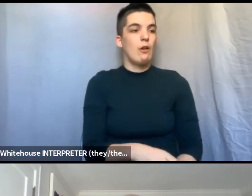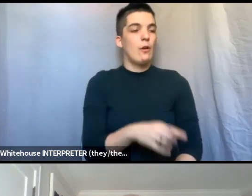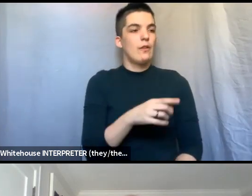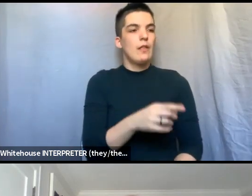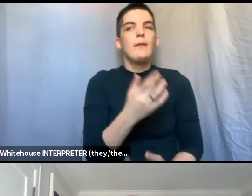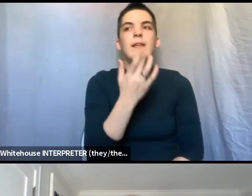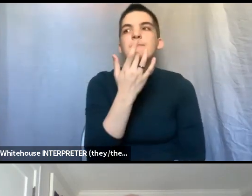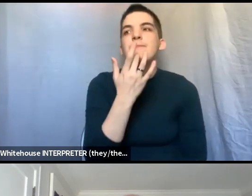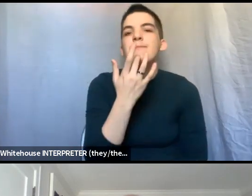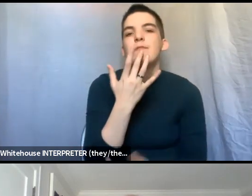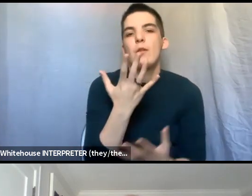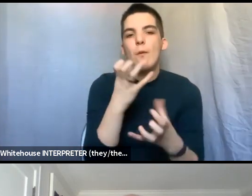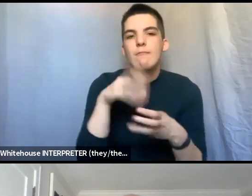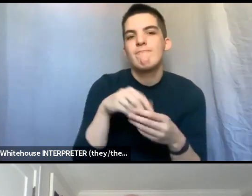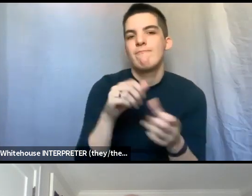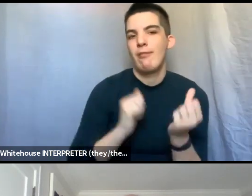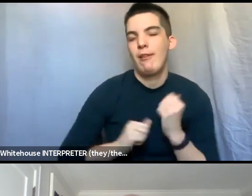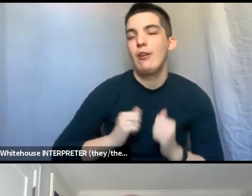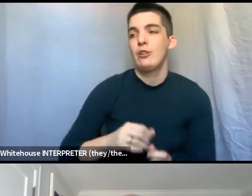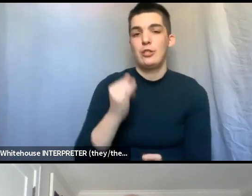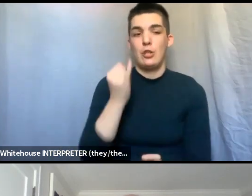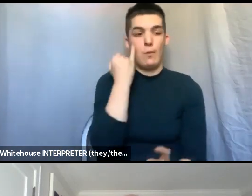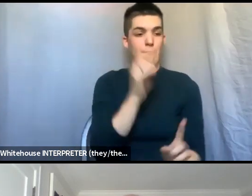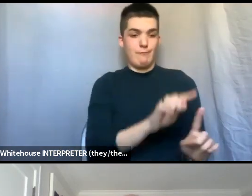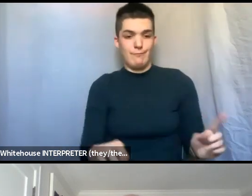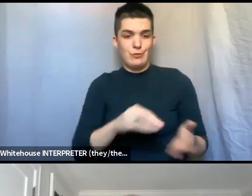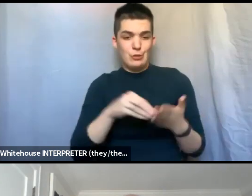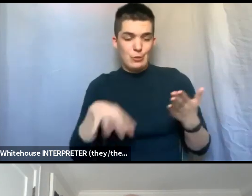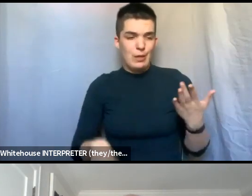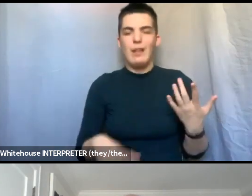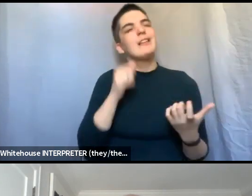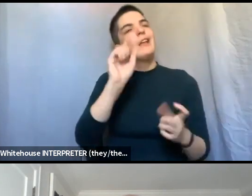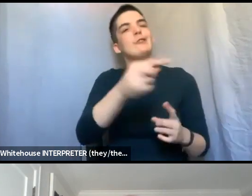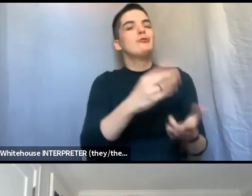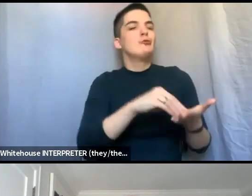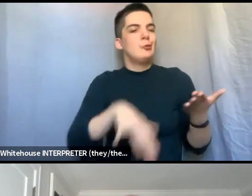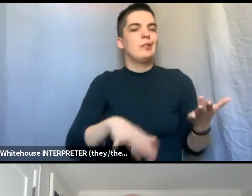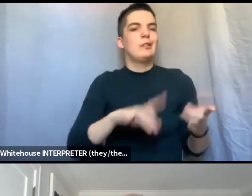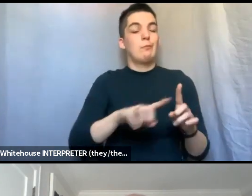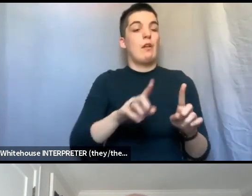say, and if those kids, and it wasn't just kids, it was everybody,